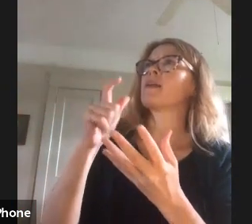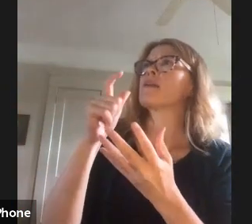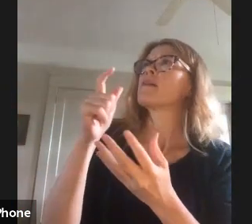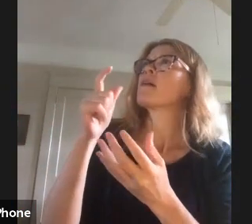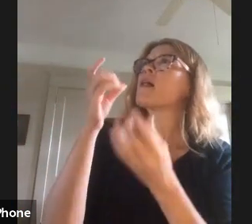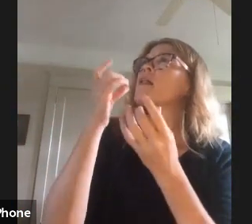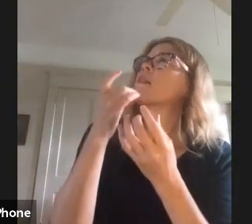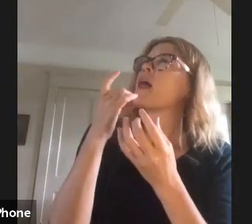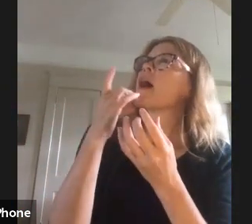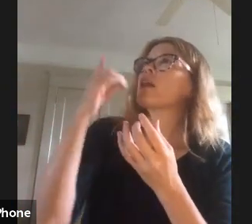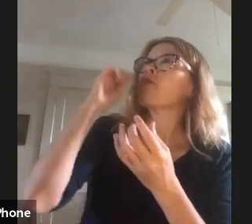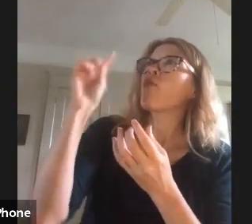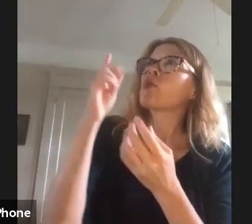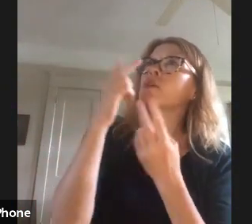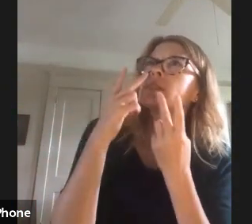in death.